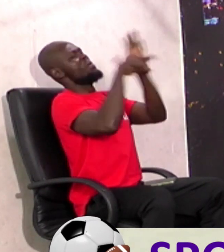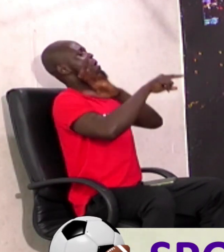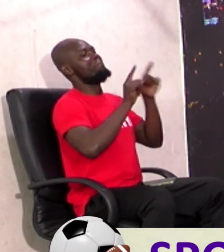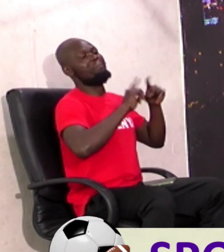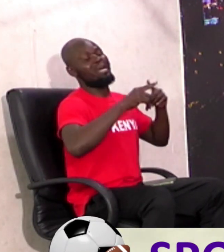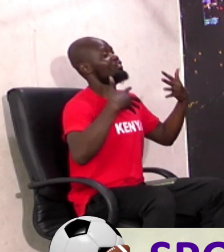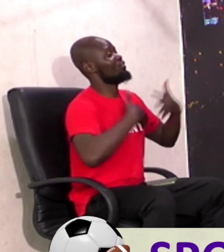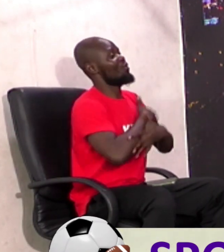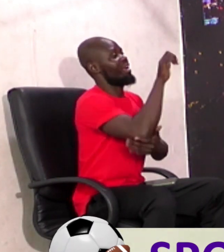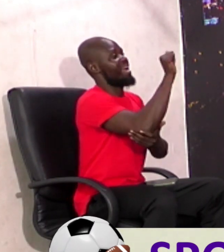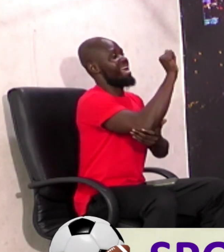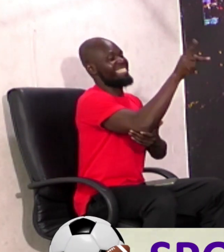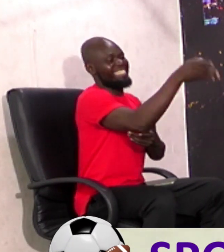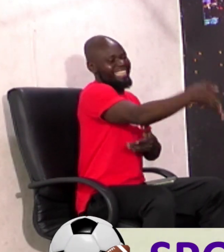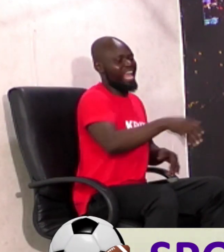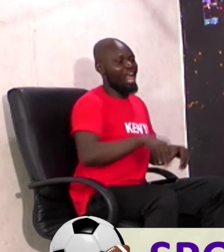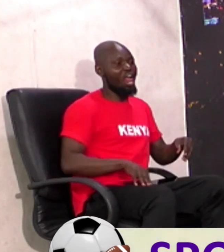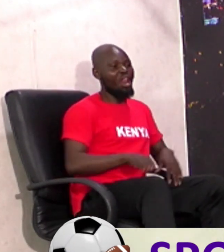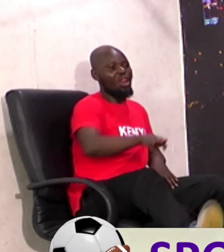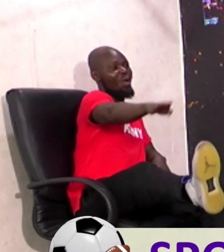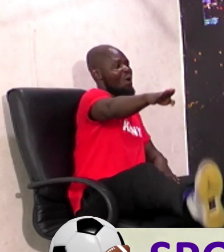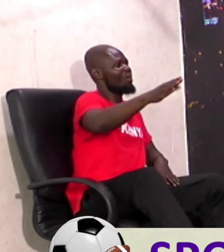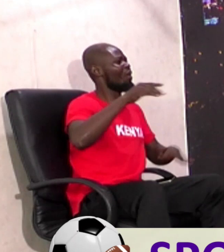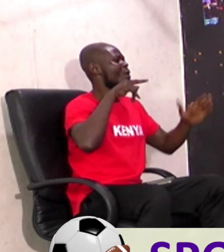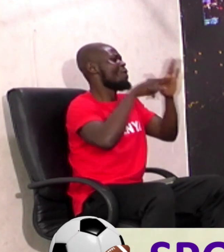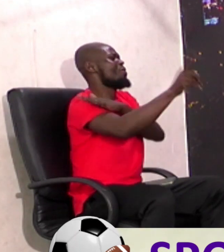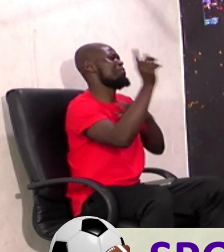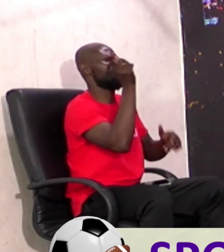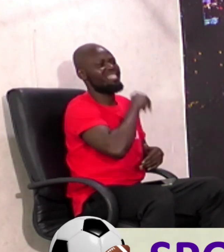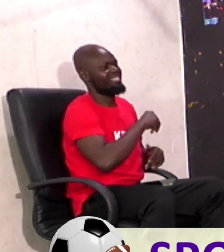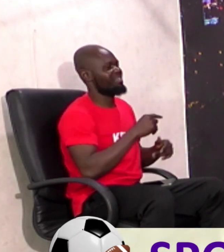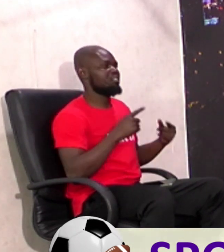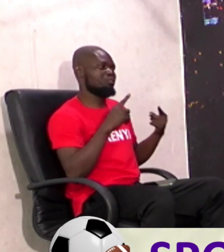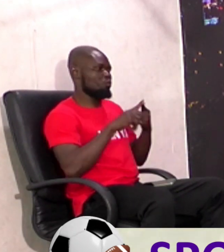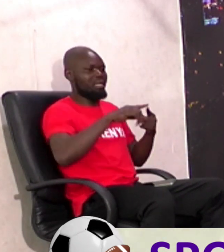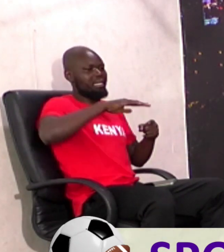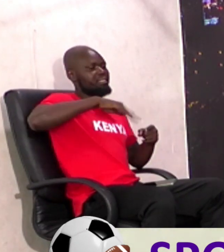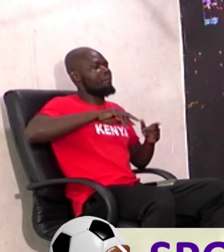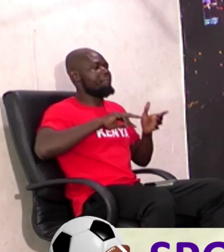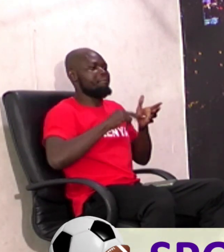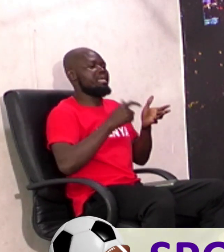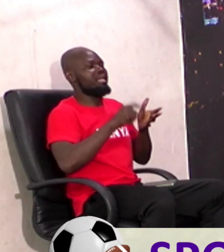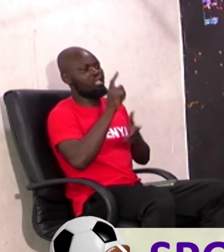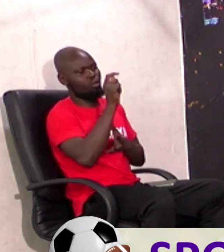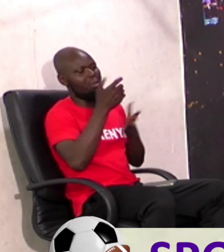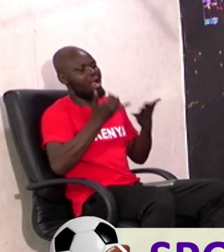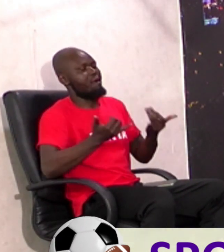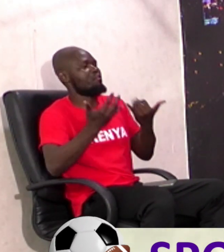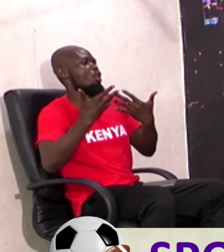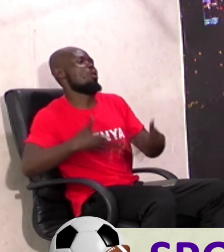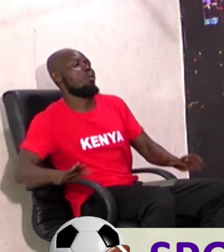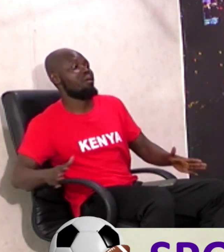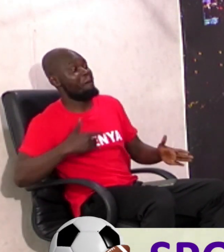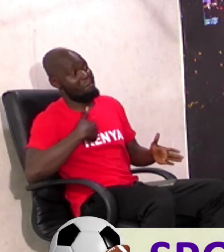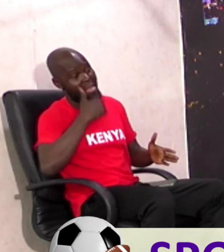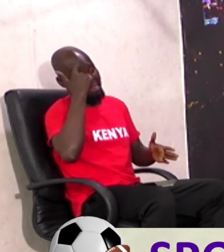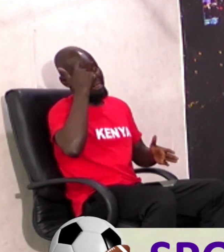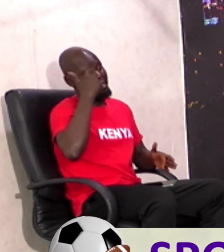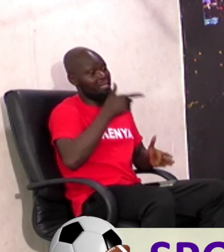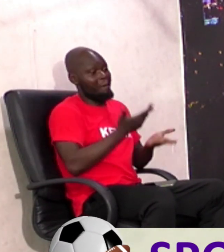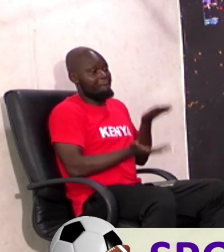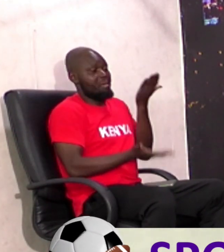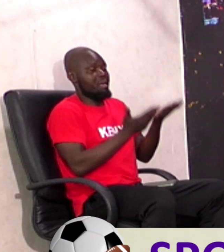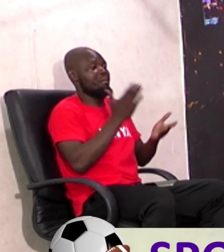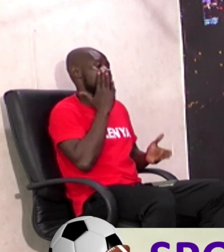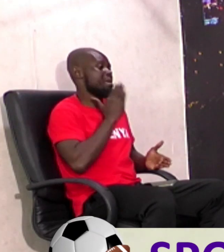all the Man City games, and they're able to identify who they will be able to man